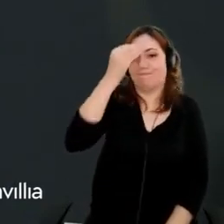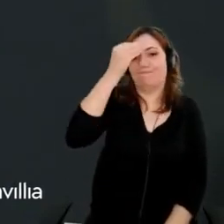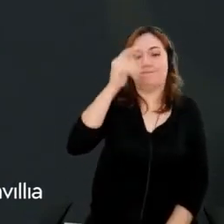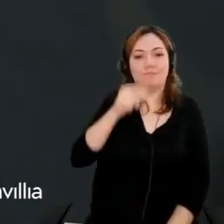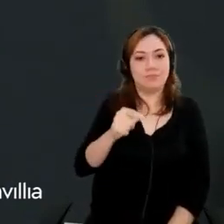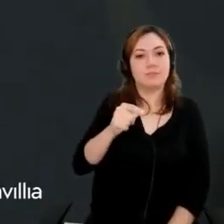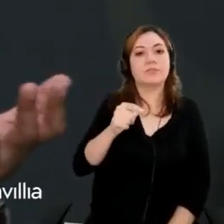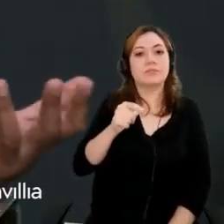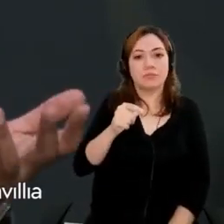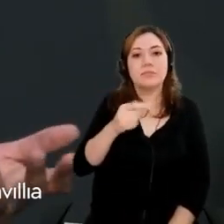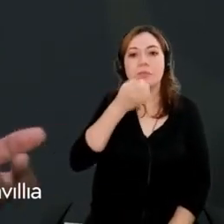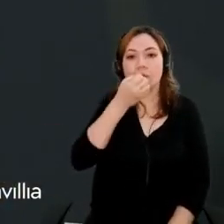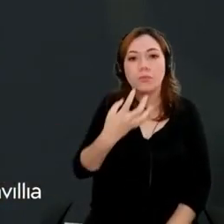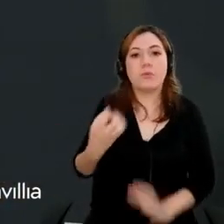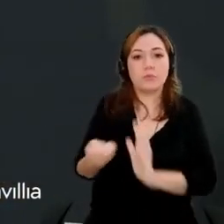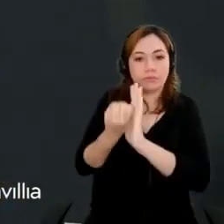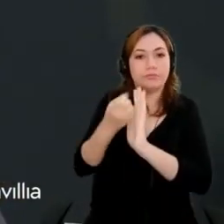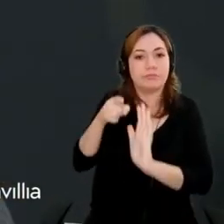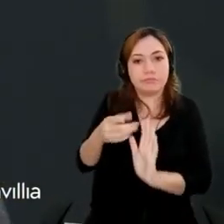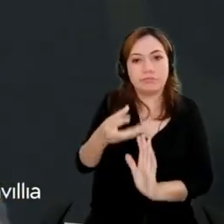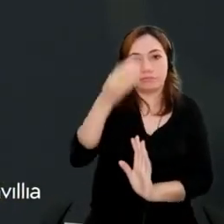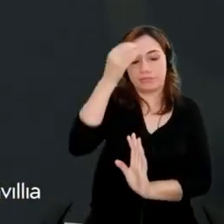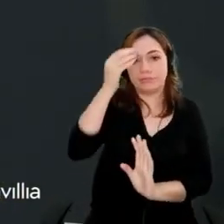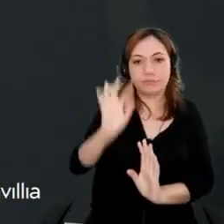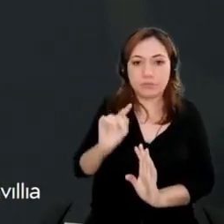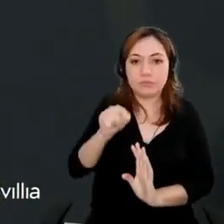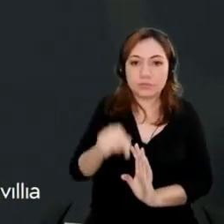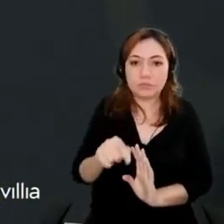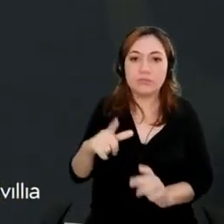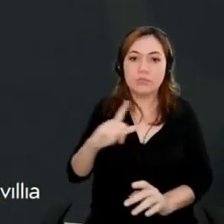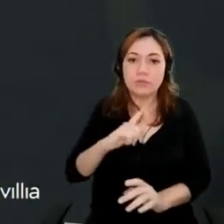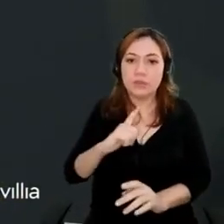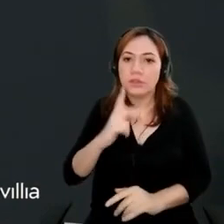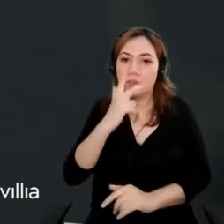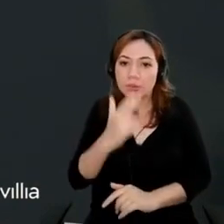day-to-day basis, whether it be an interface or driving a car,